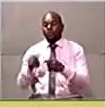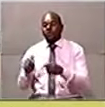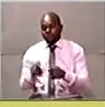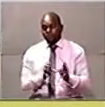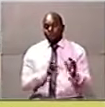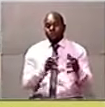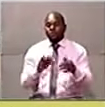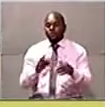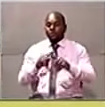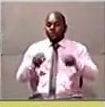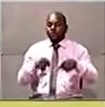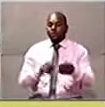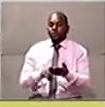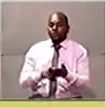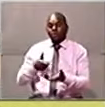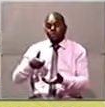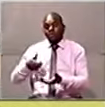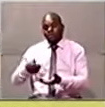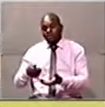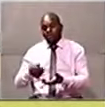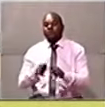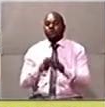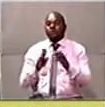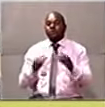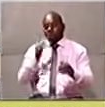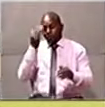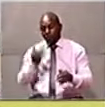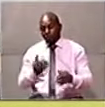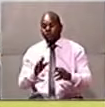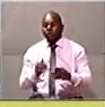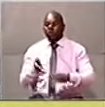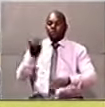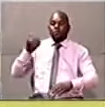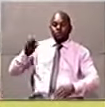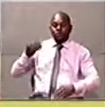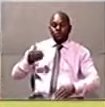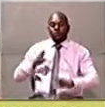for us, we use drip hydroponics. Because a long time back,